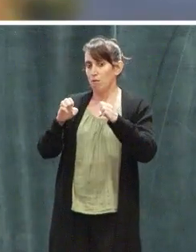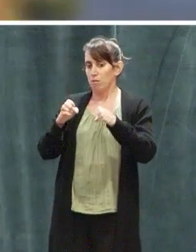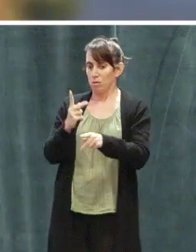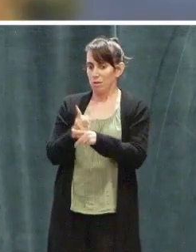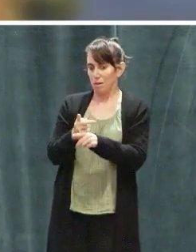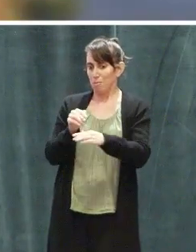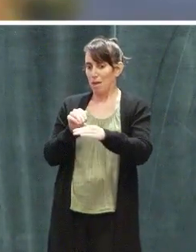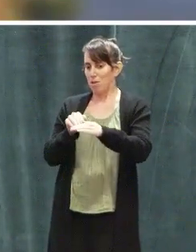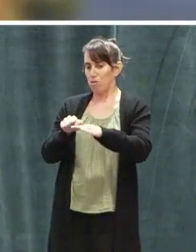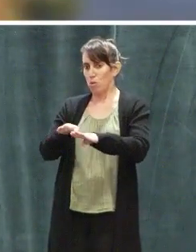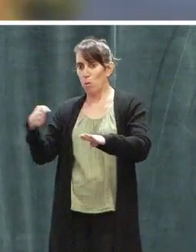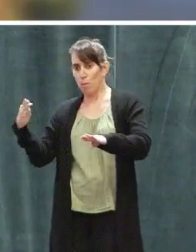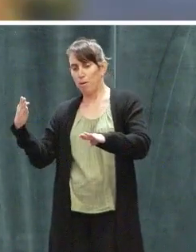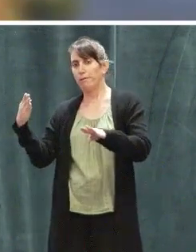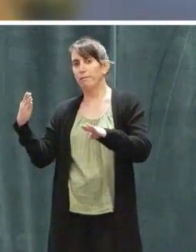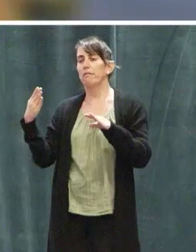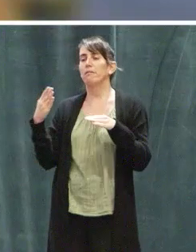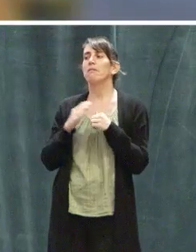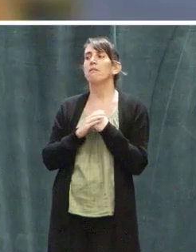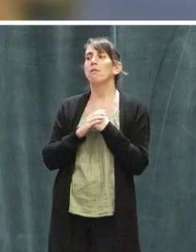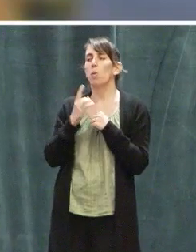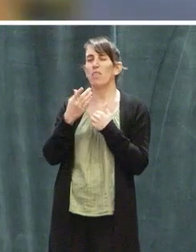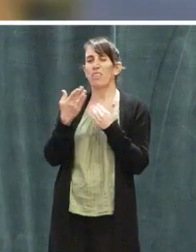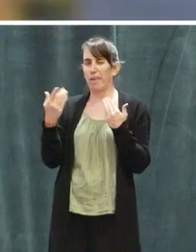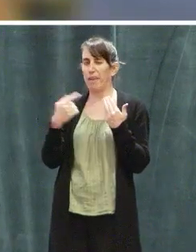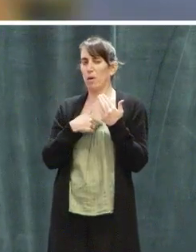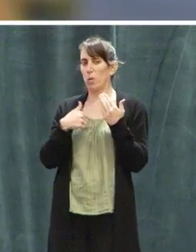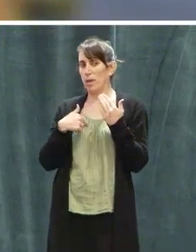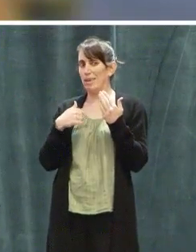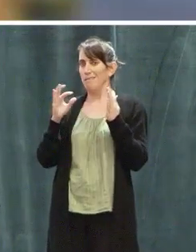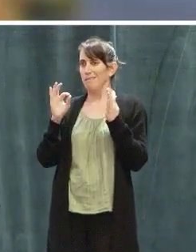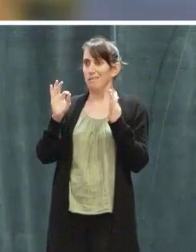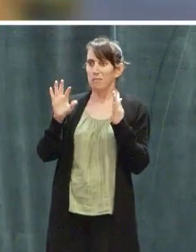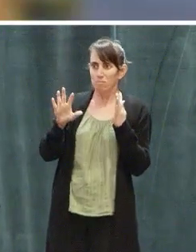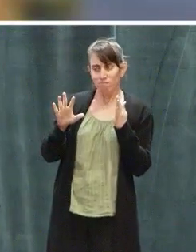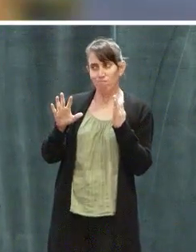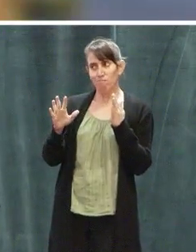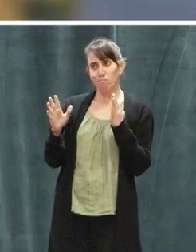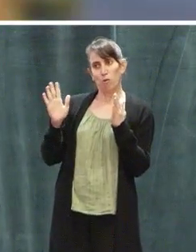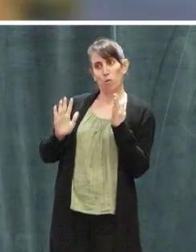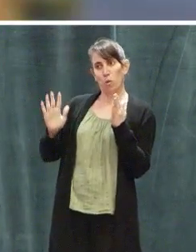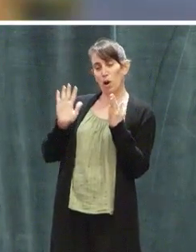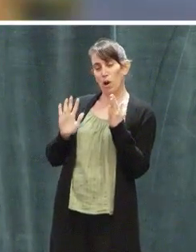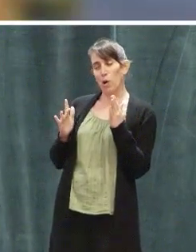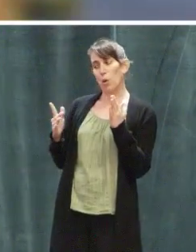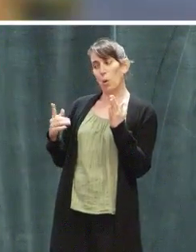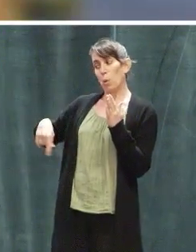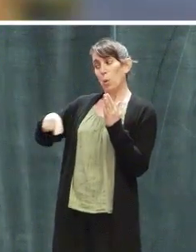that we have pointed out in the past is that we have felt that there might need to be some